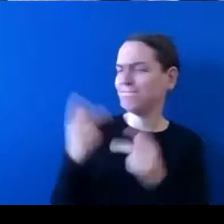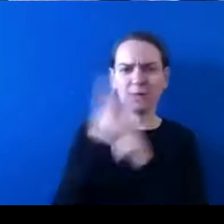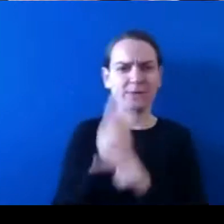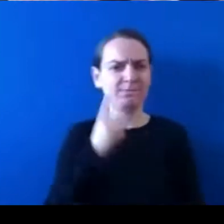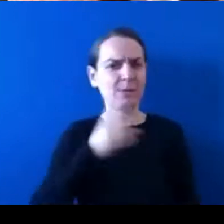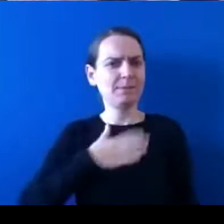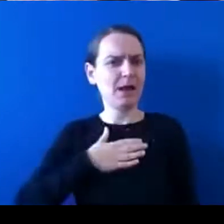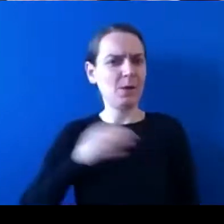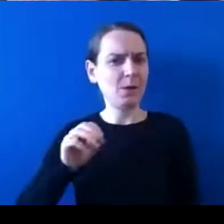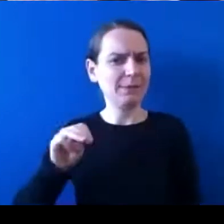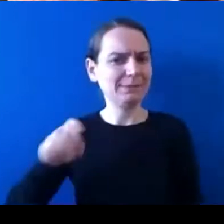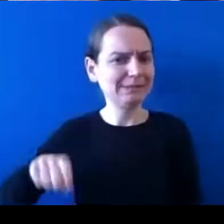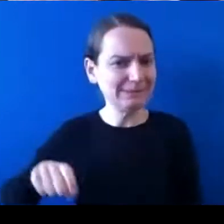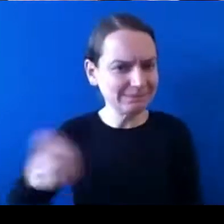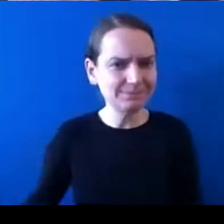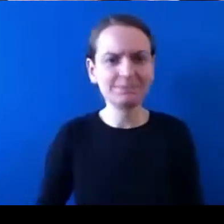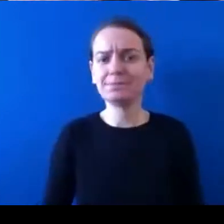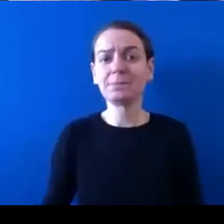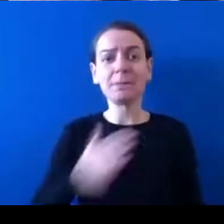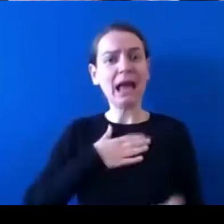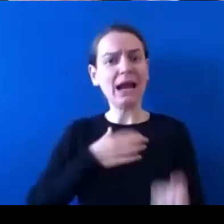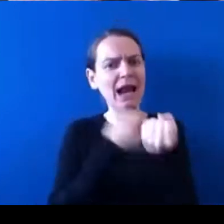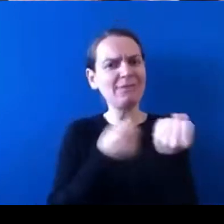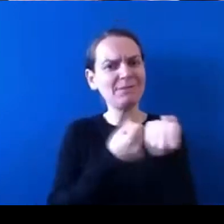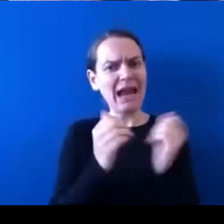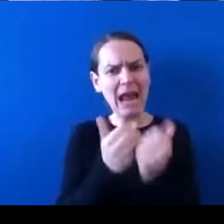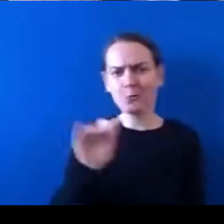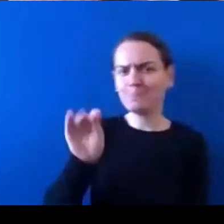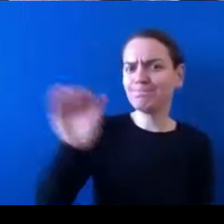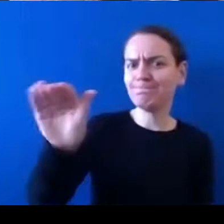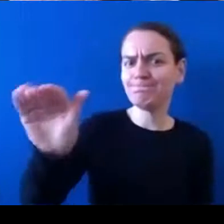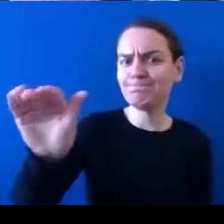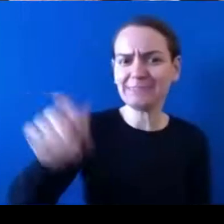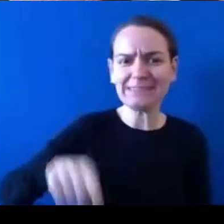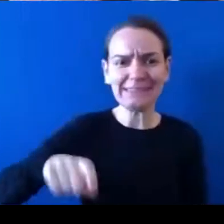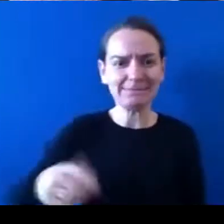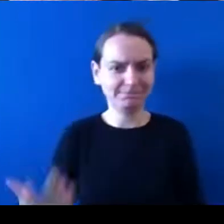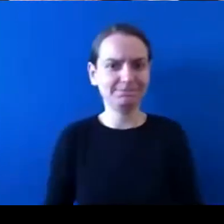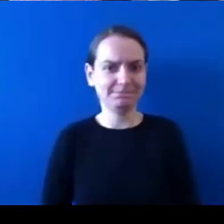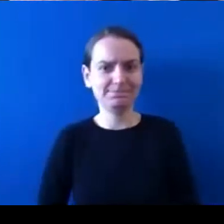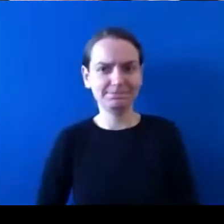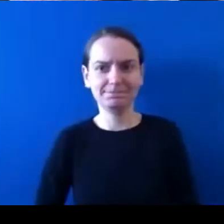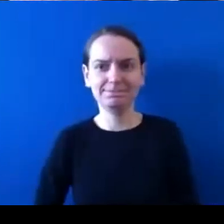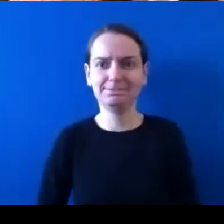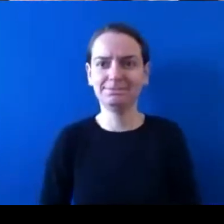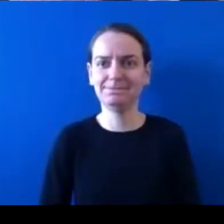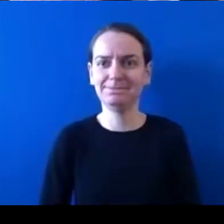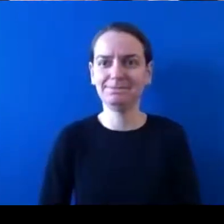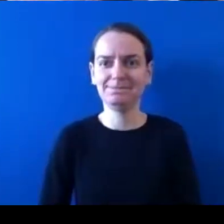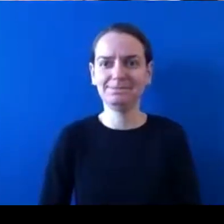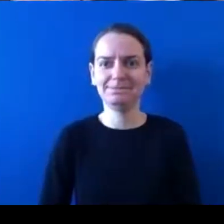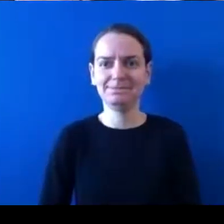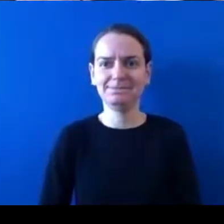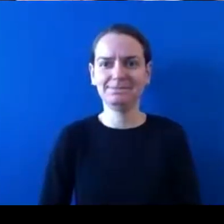prepared often for real-world O&M or using advocacy skills.